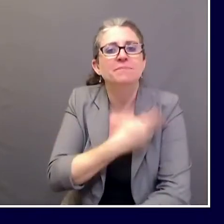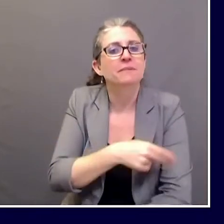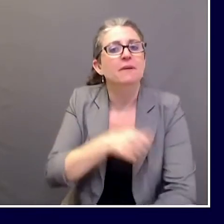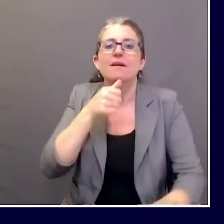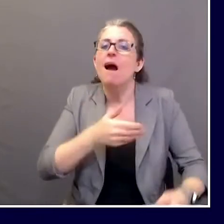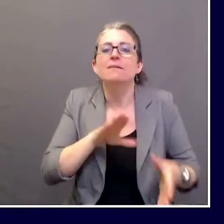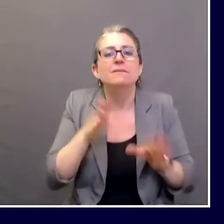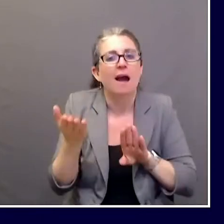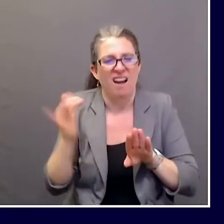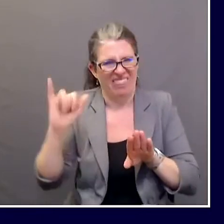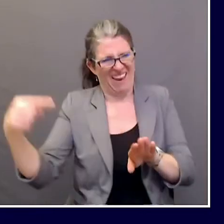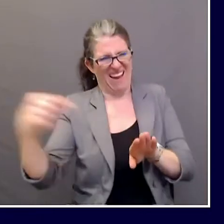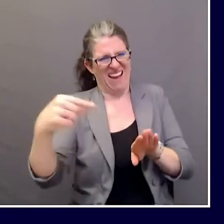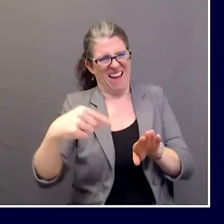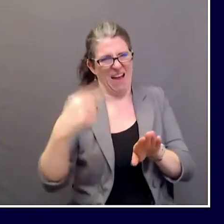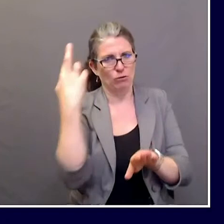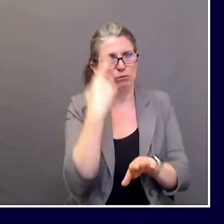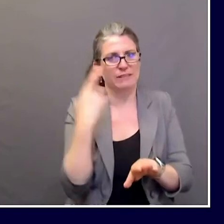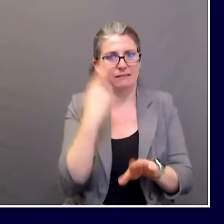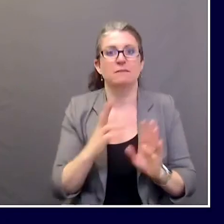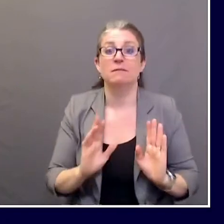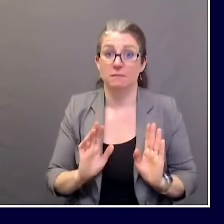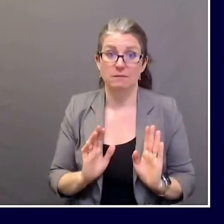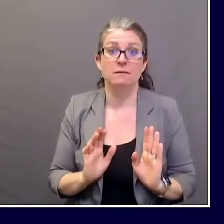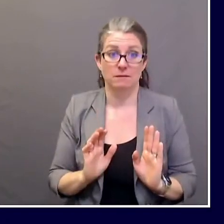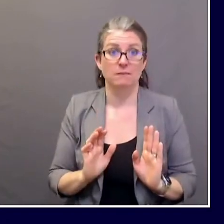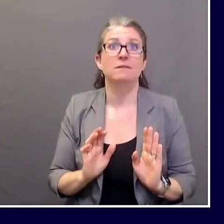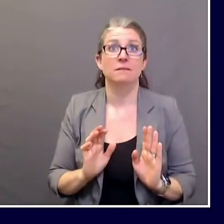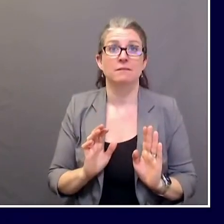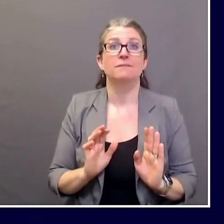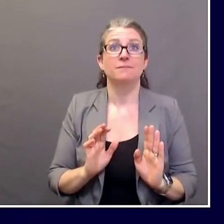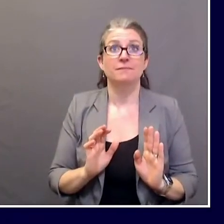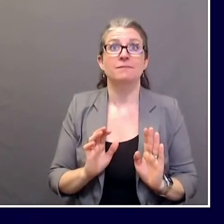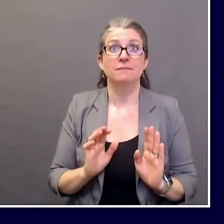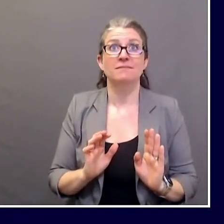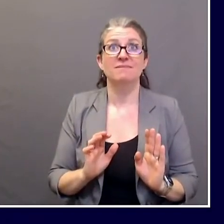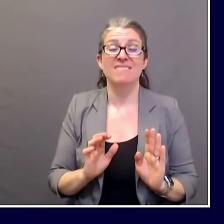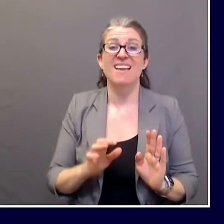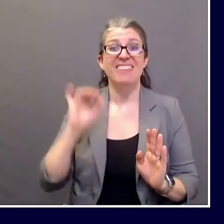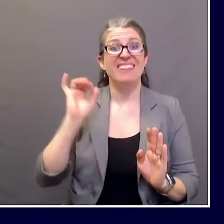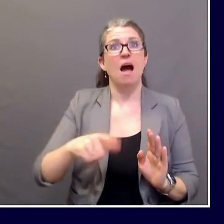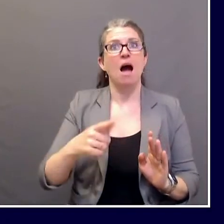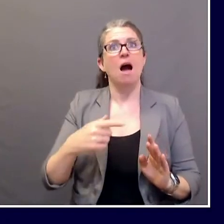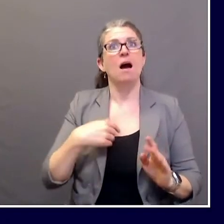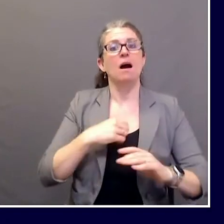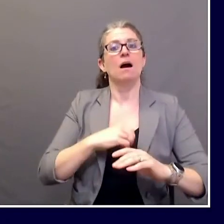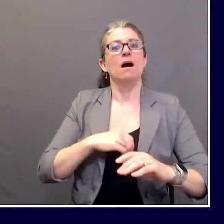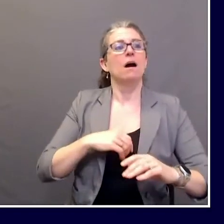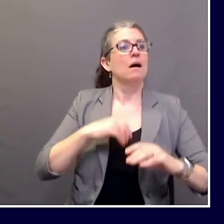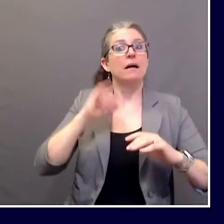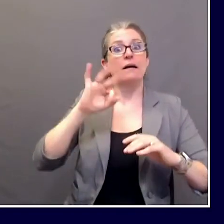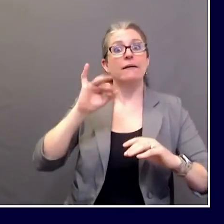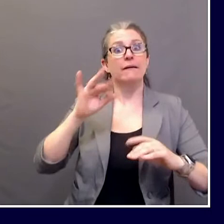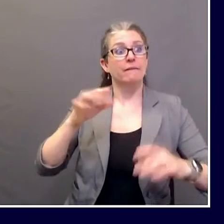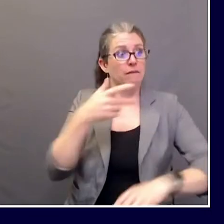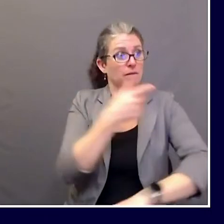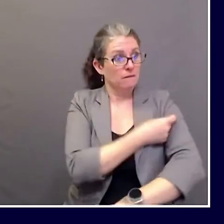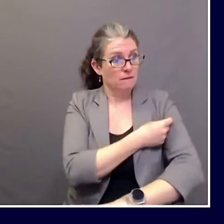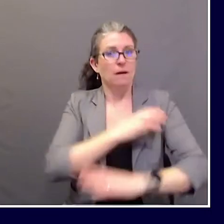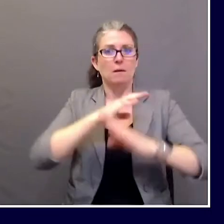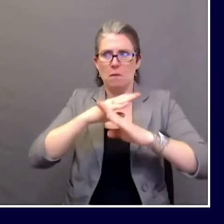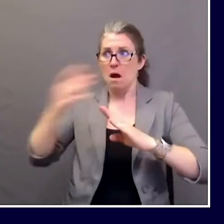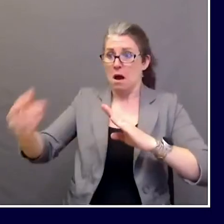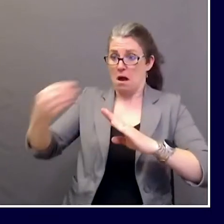we'll continue in partnership with our federal colleagues and our healthcare providers across the state, so we can put this pandemic behind